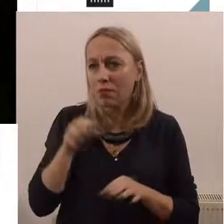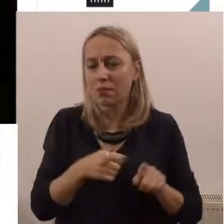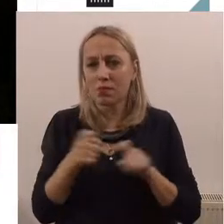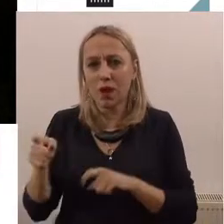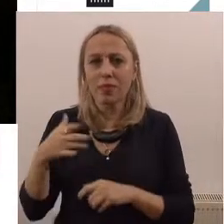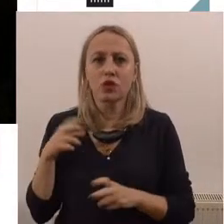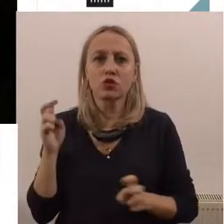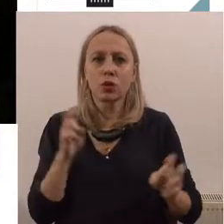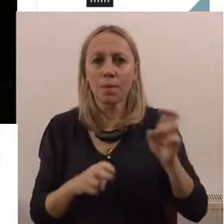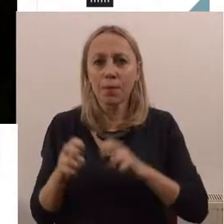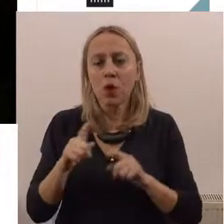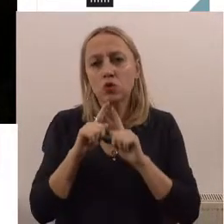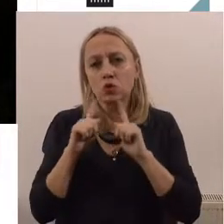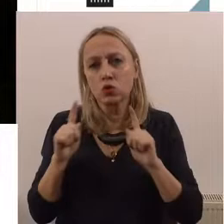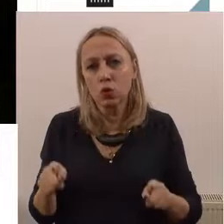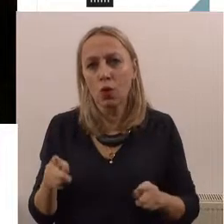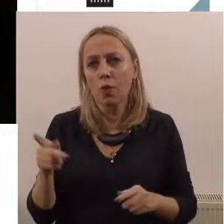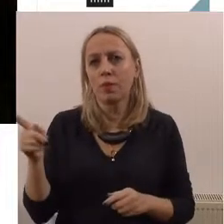upon